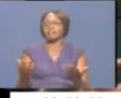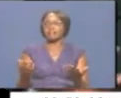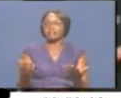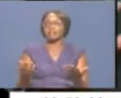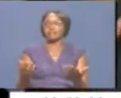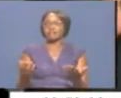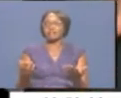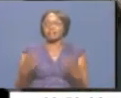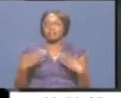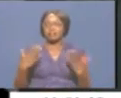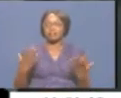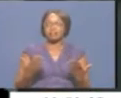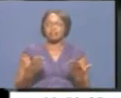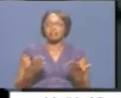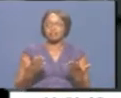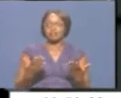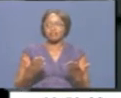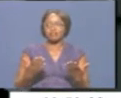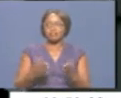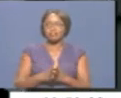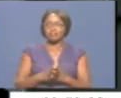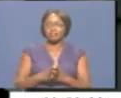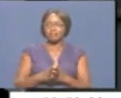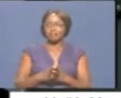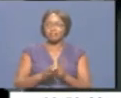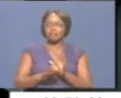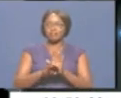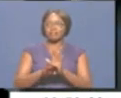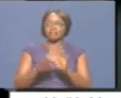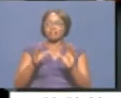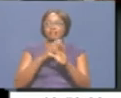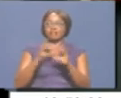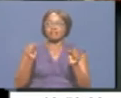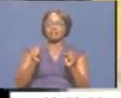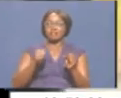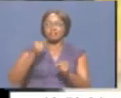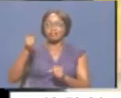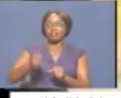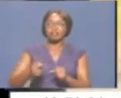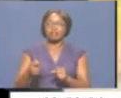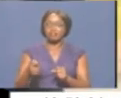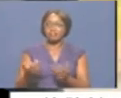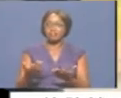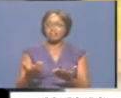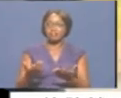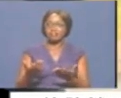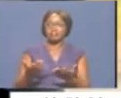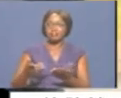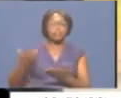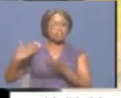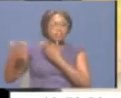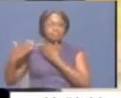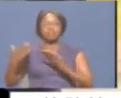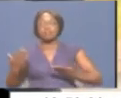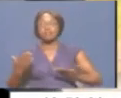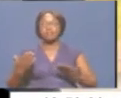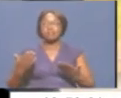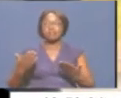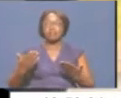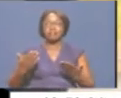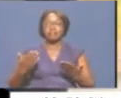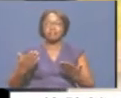in retrospect. Mm. You look at, for example, the president is going to be judged in retrospect. We are going to look at his legacy after he leaves office. Mm. And that is how you